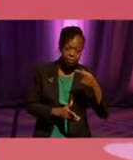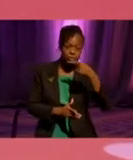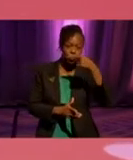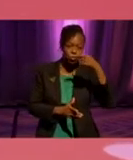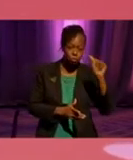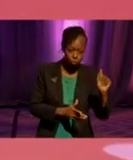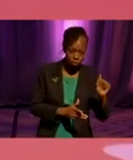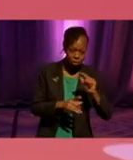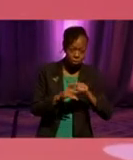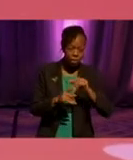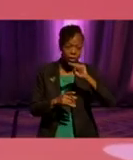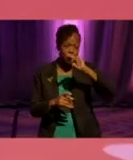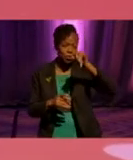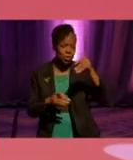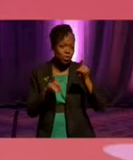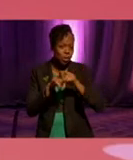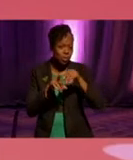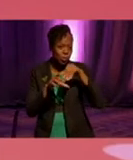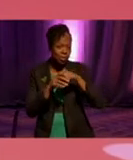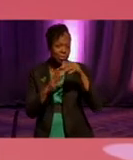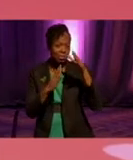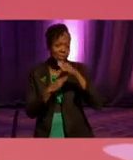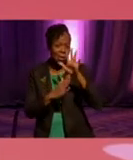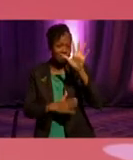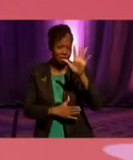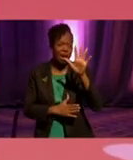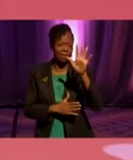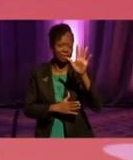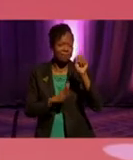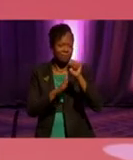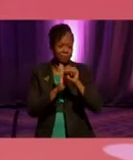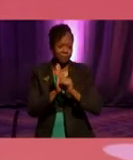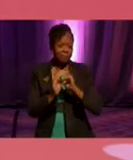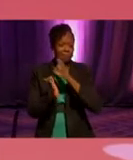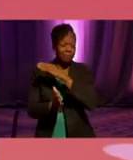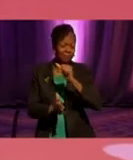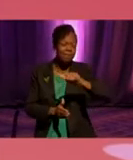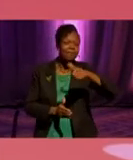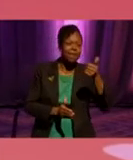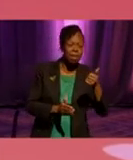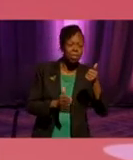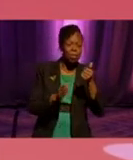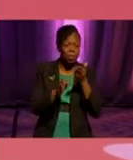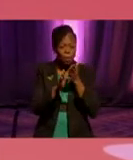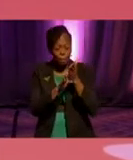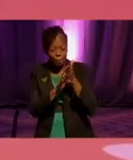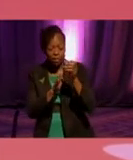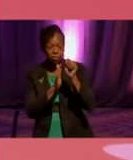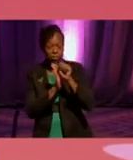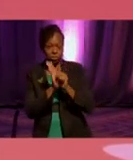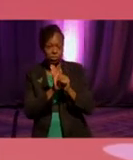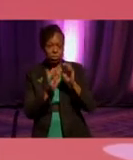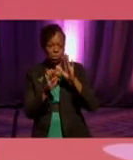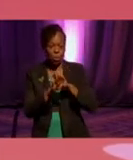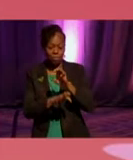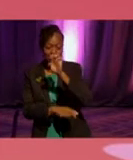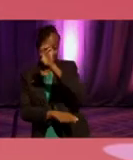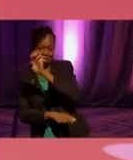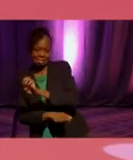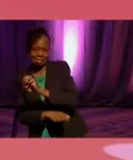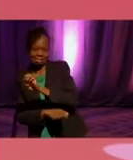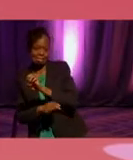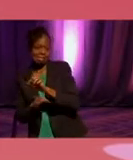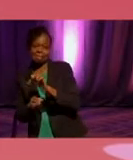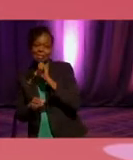Georgia, but New Jersey's in that top 5 also. And there are other major states on the East Coast that are not